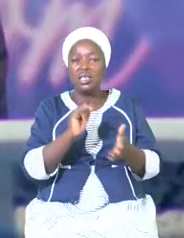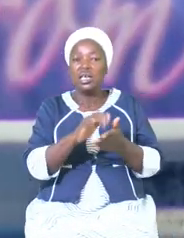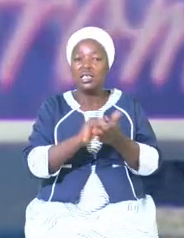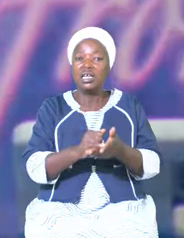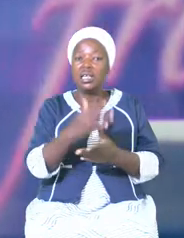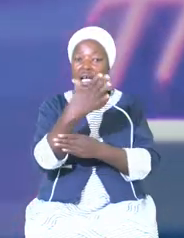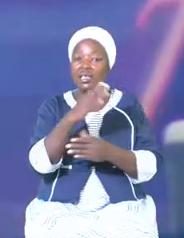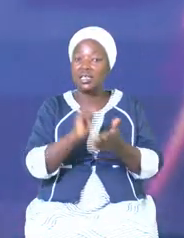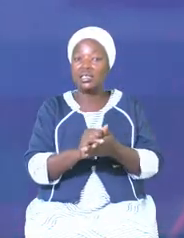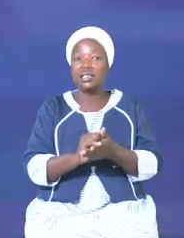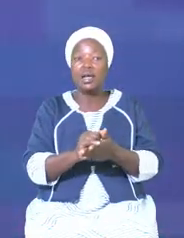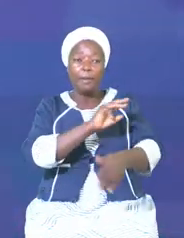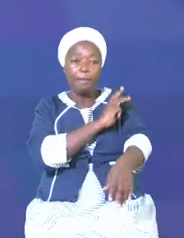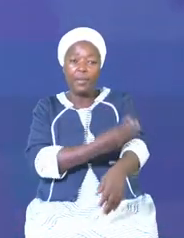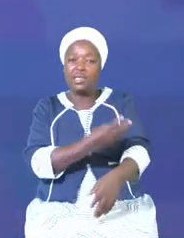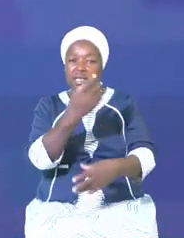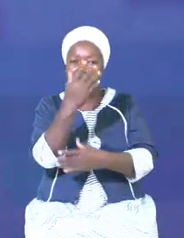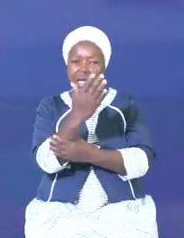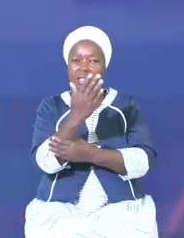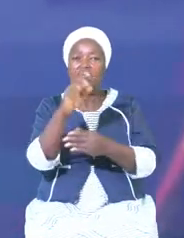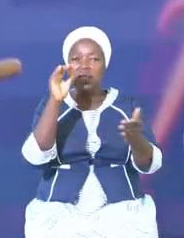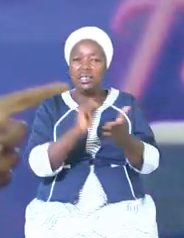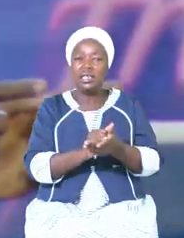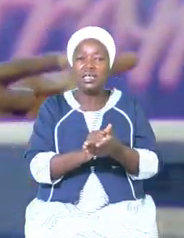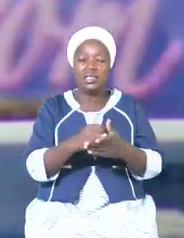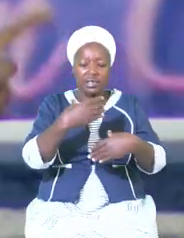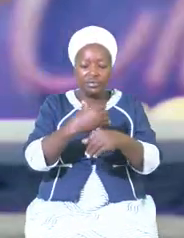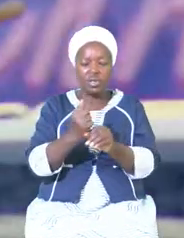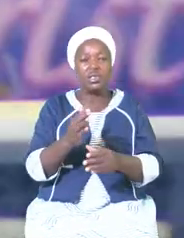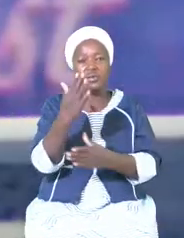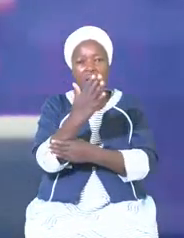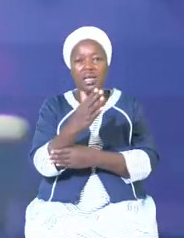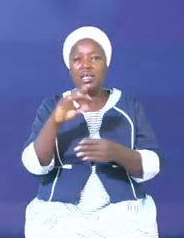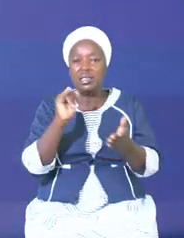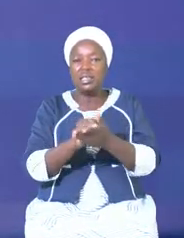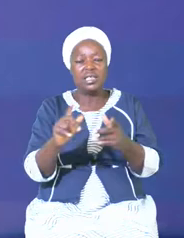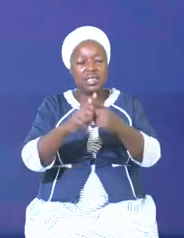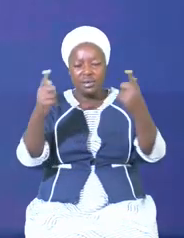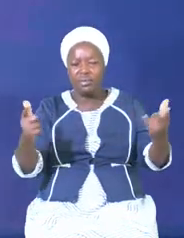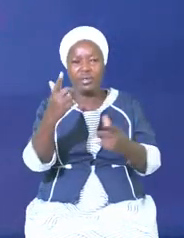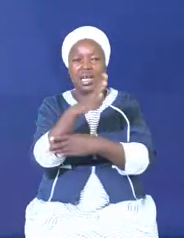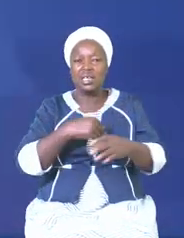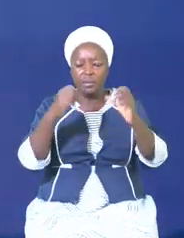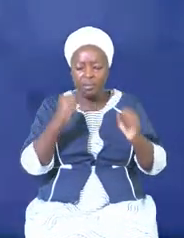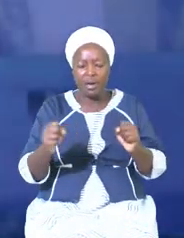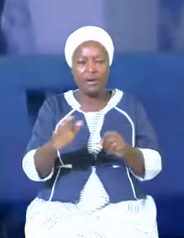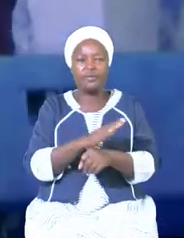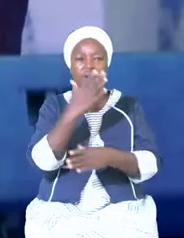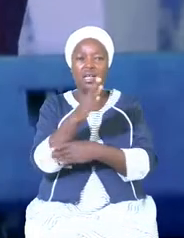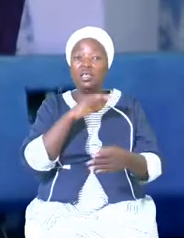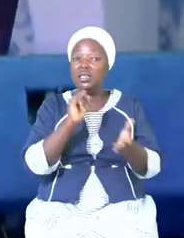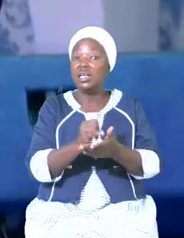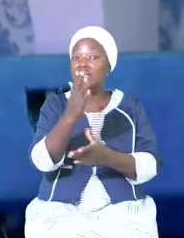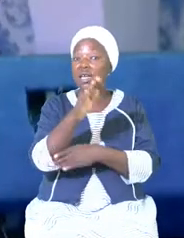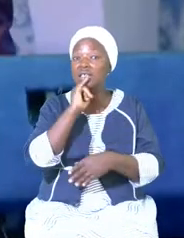mighty hand, the creative hand, the mighty hand, and the powerful hand, that hand is going